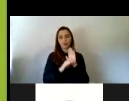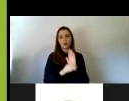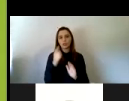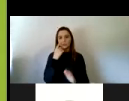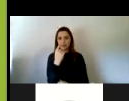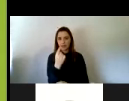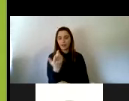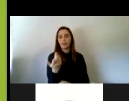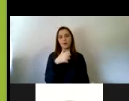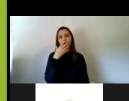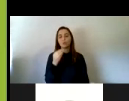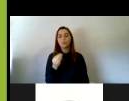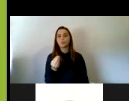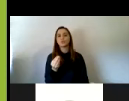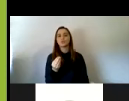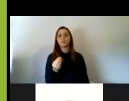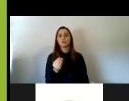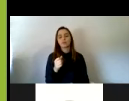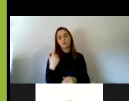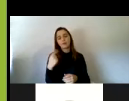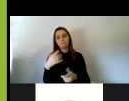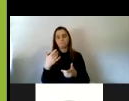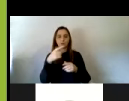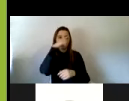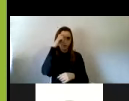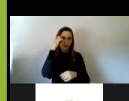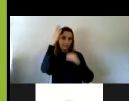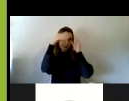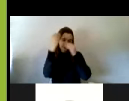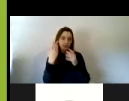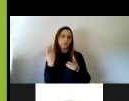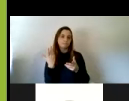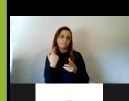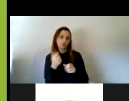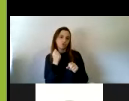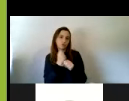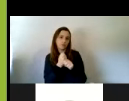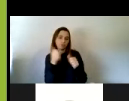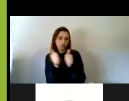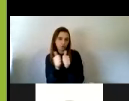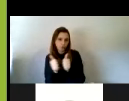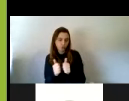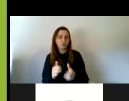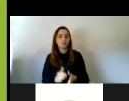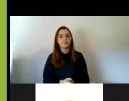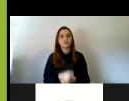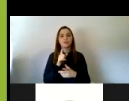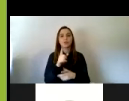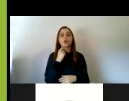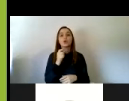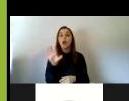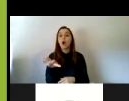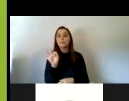who have some learning disabilities like dyslexia. So this course is optional, so